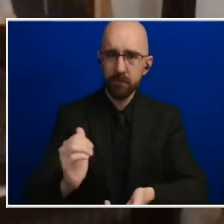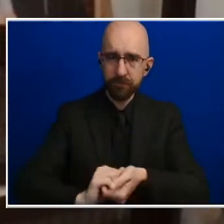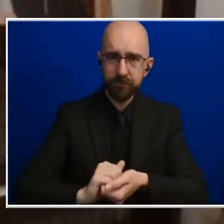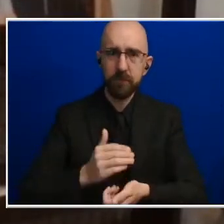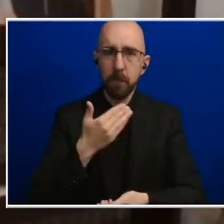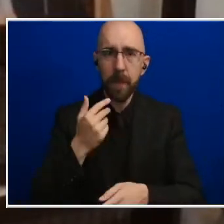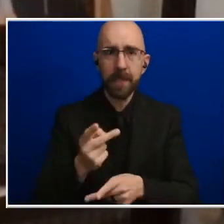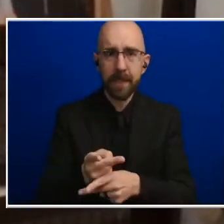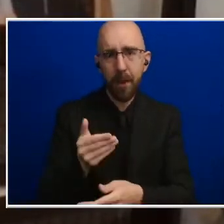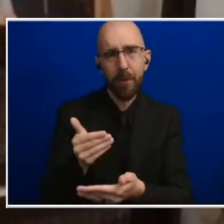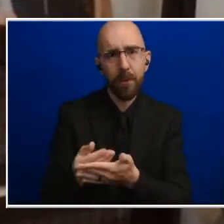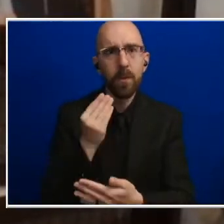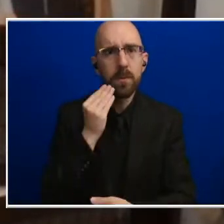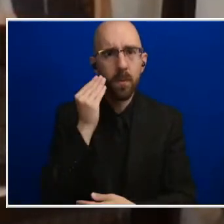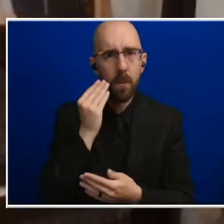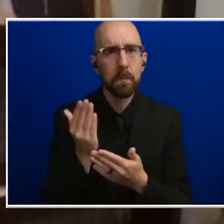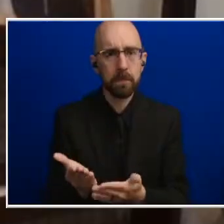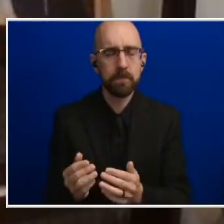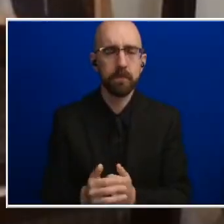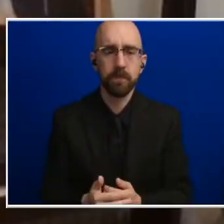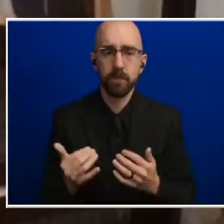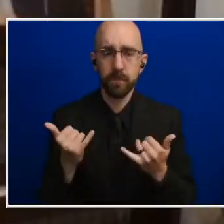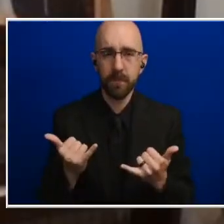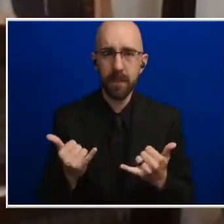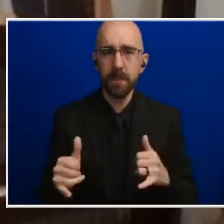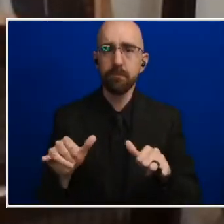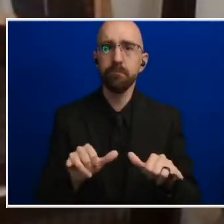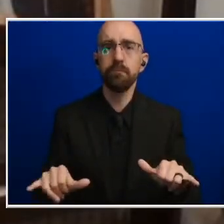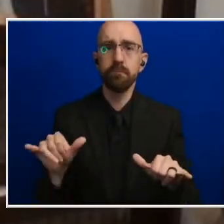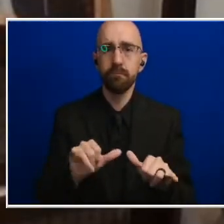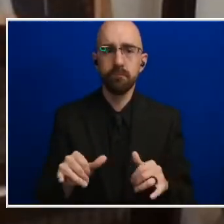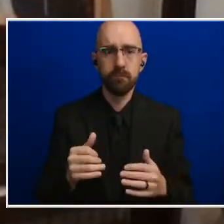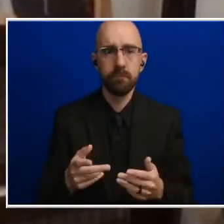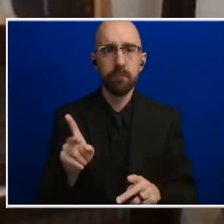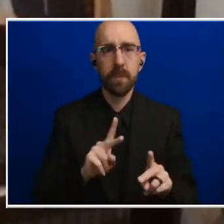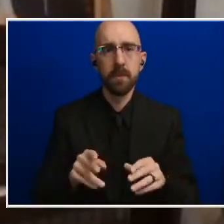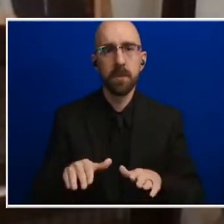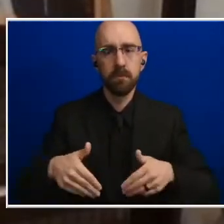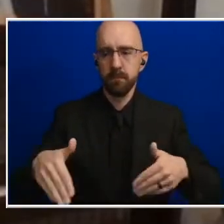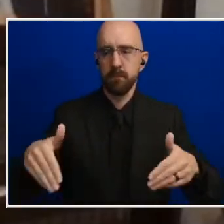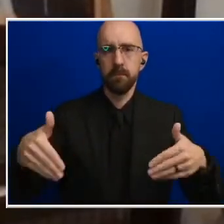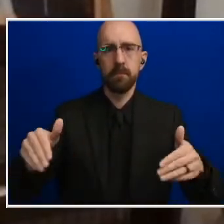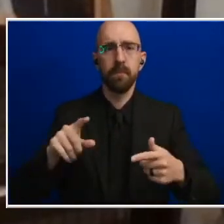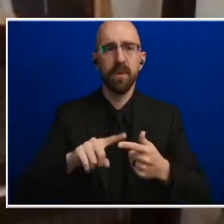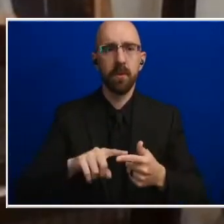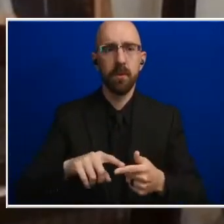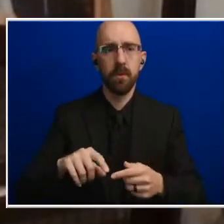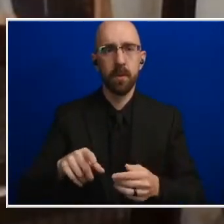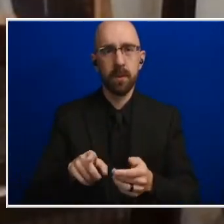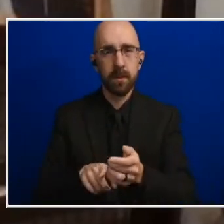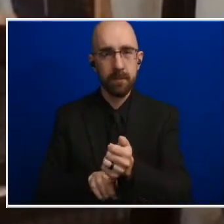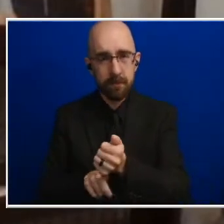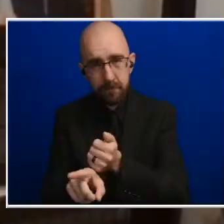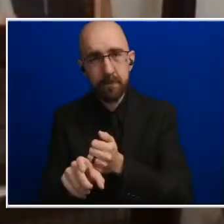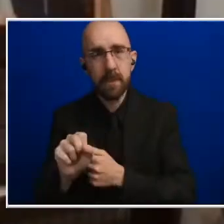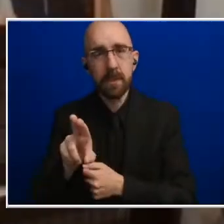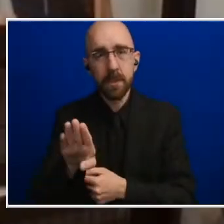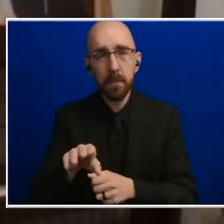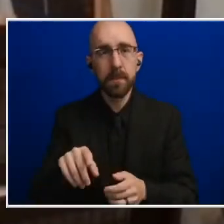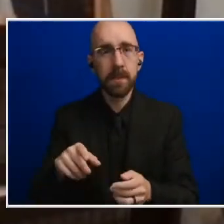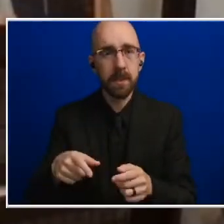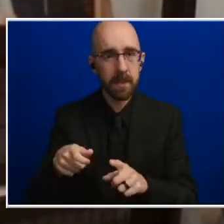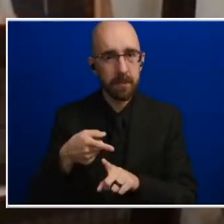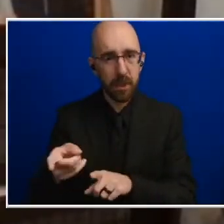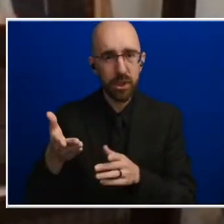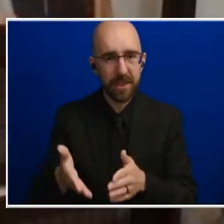And so right now, kind of the status quo is pushing people to super subspecialty in cancer care. However, my dream